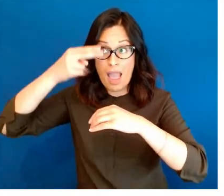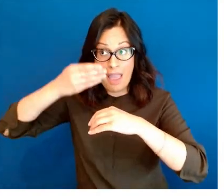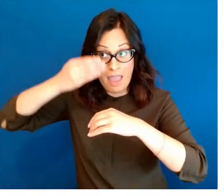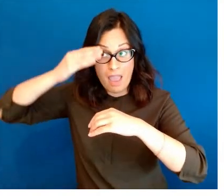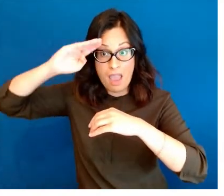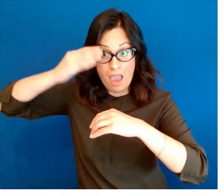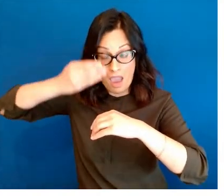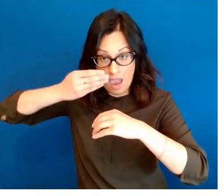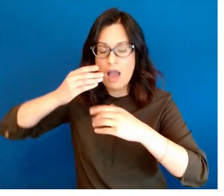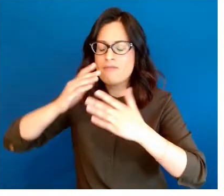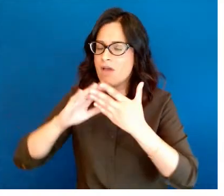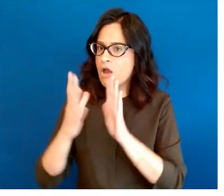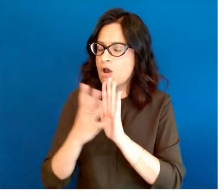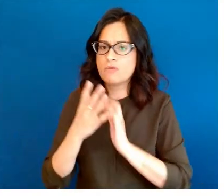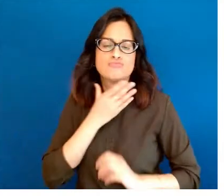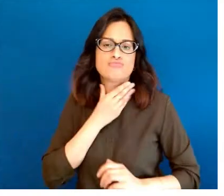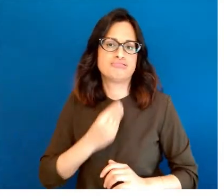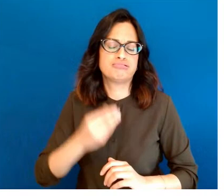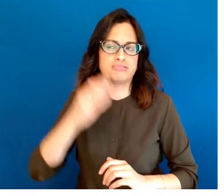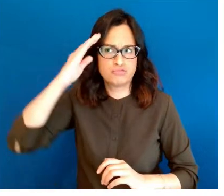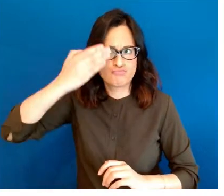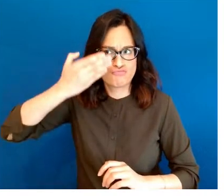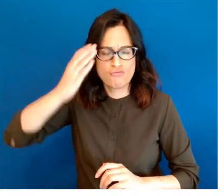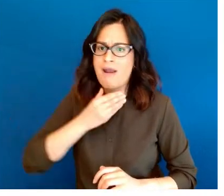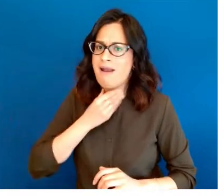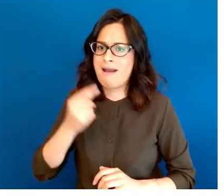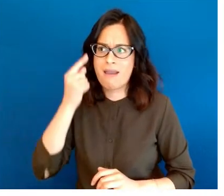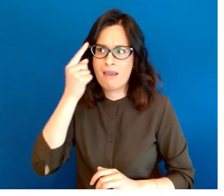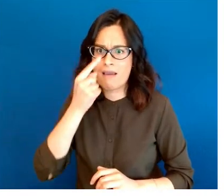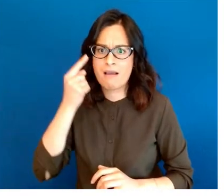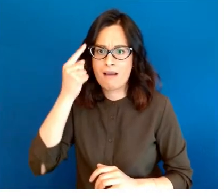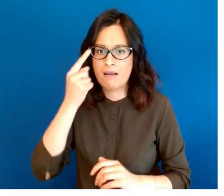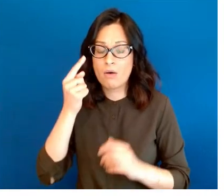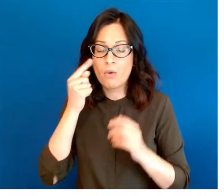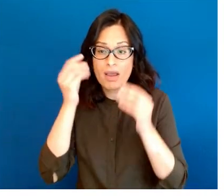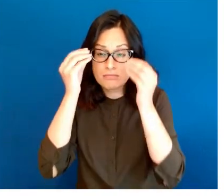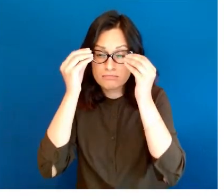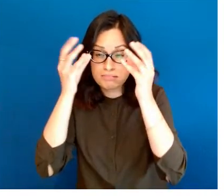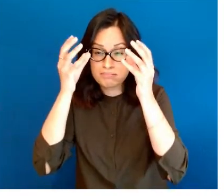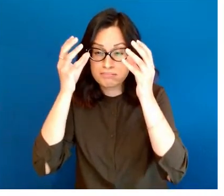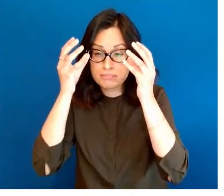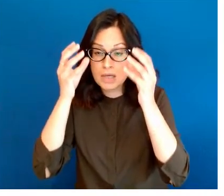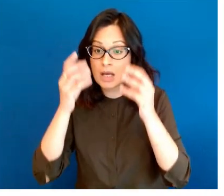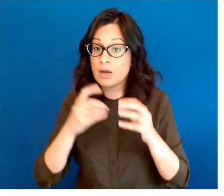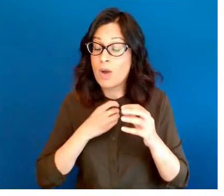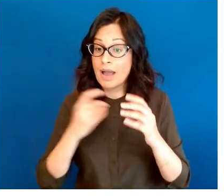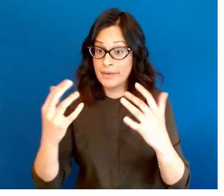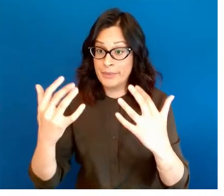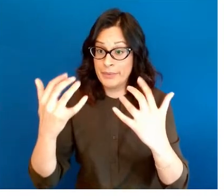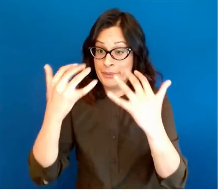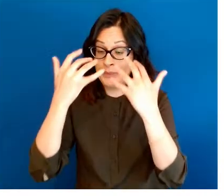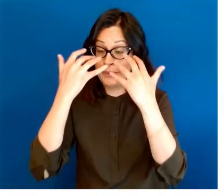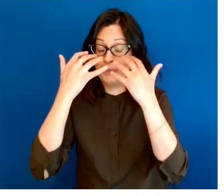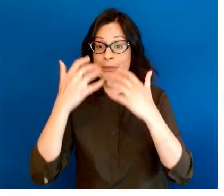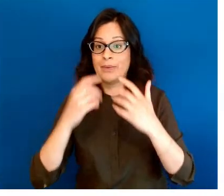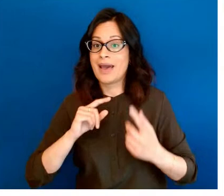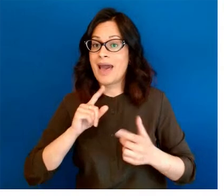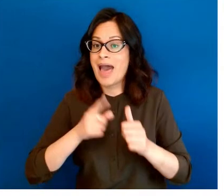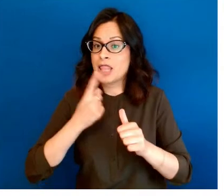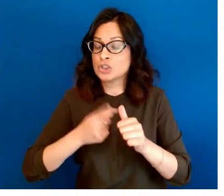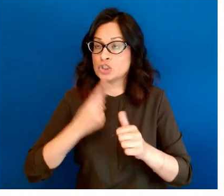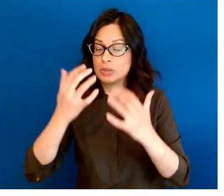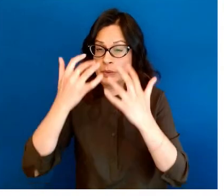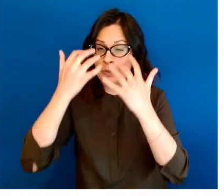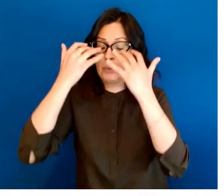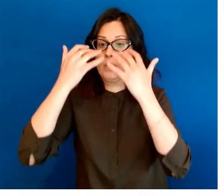very dry. And when the conjunctiva are inflamed after exposure to an aeroallergen, they become